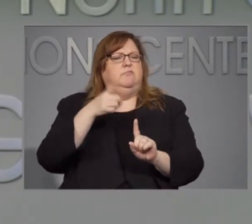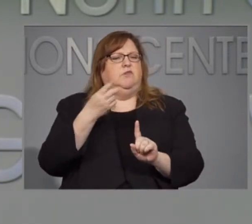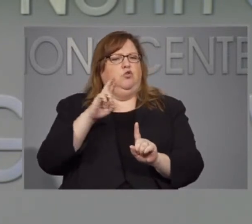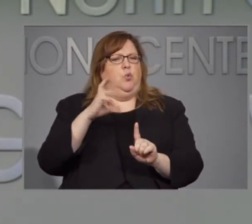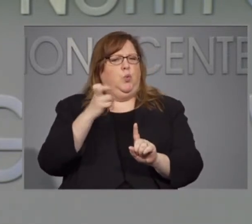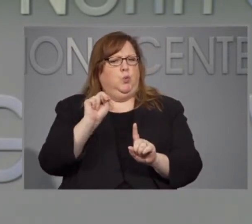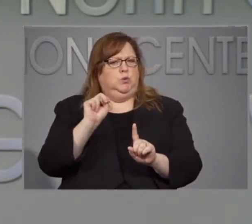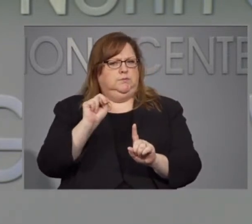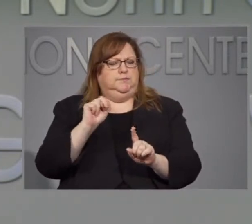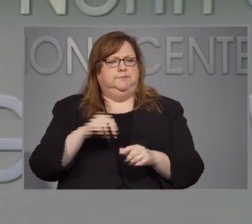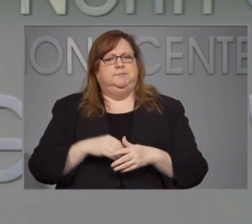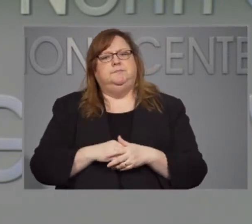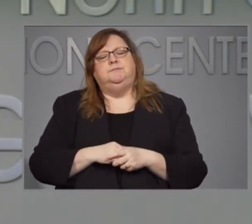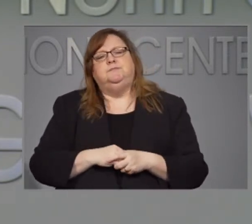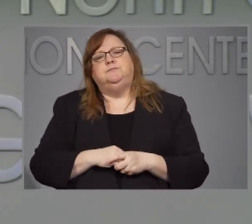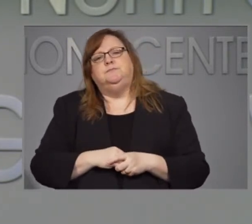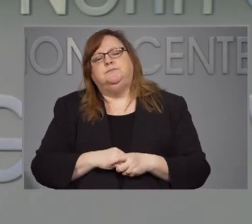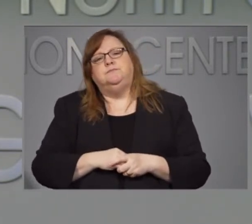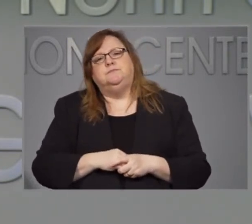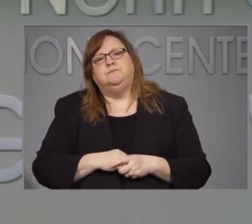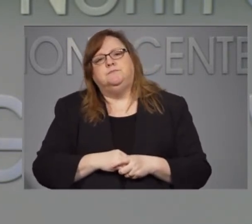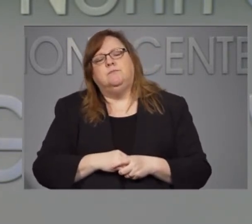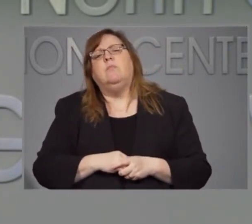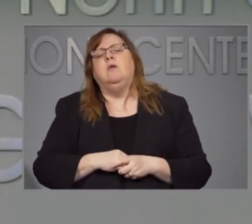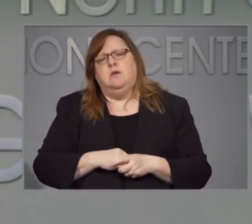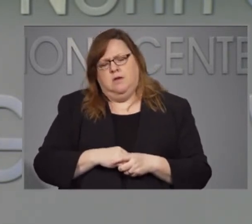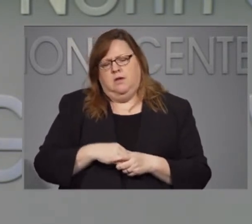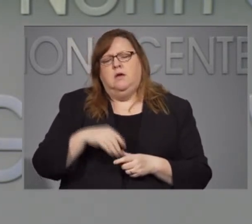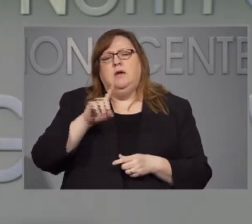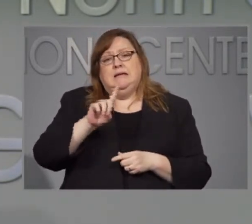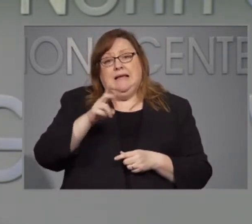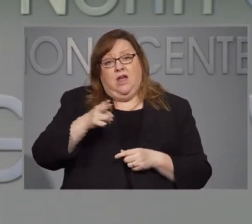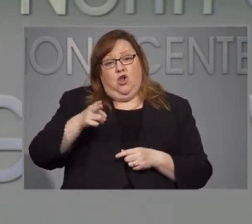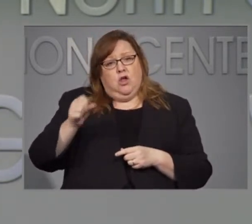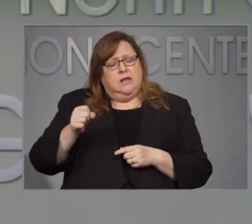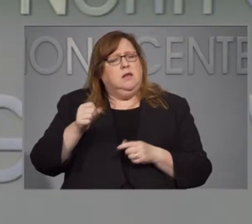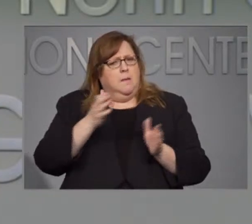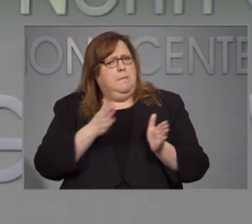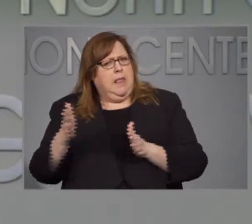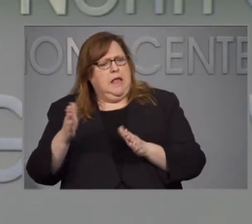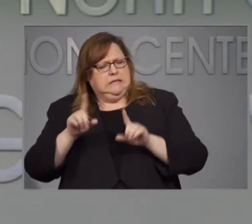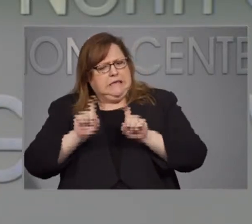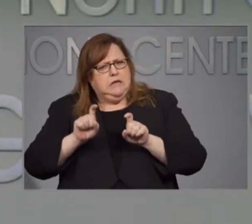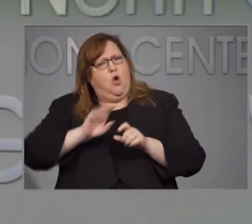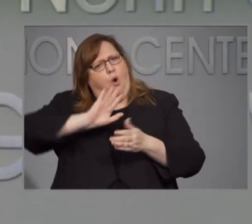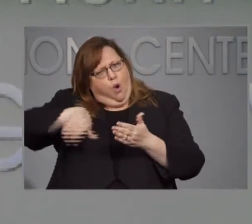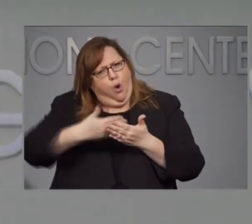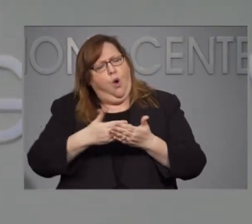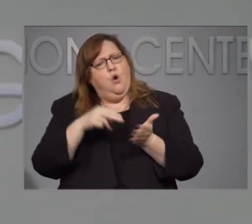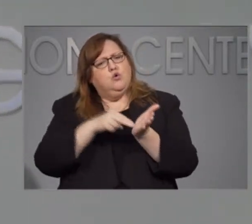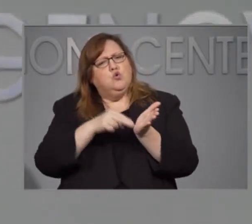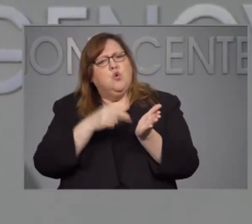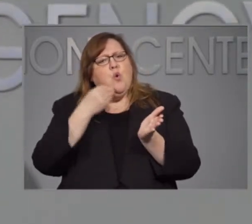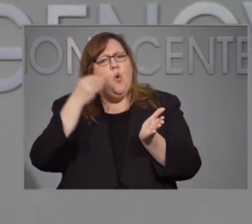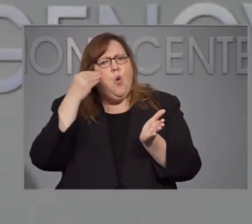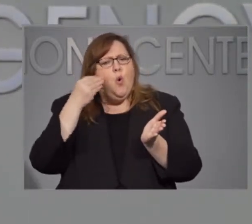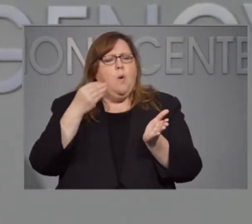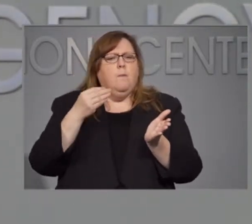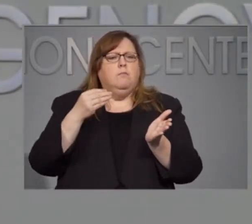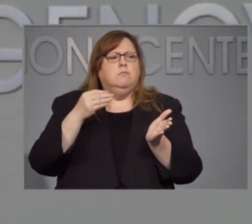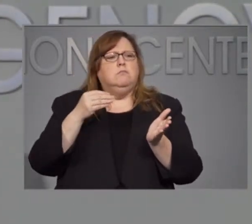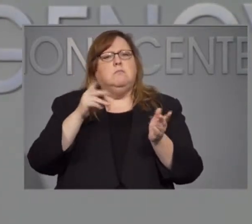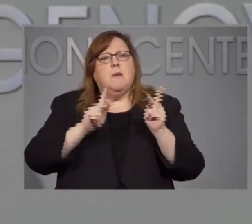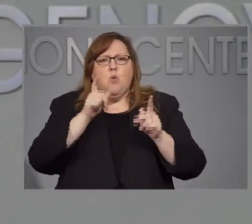is the DHHS and its plan to test every nursing home resident in the state, and what resources are being provided to facilities to carry out